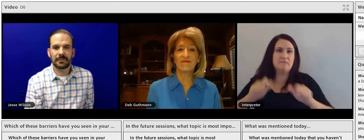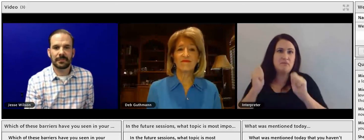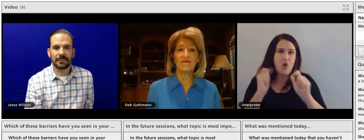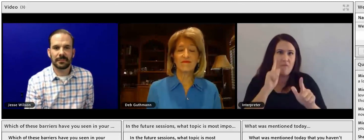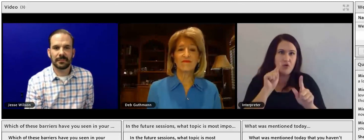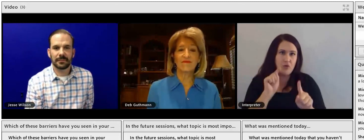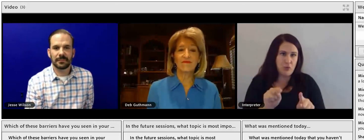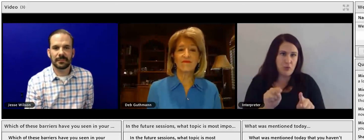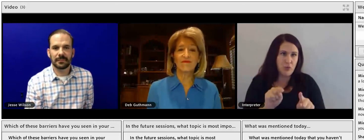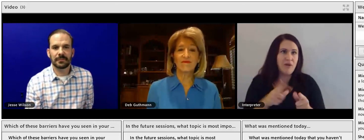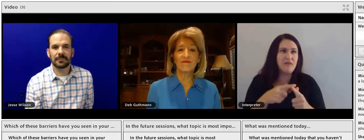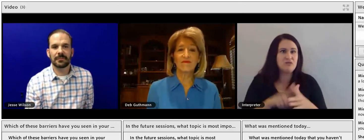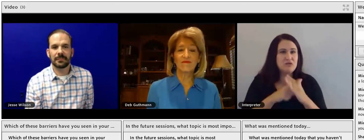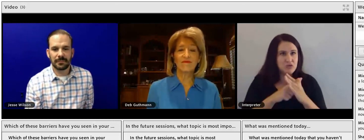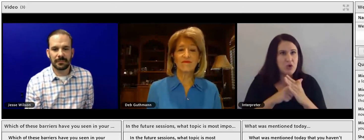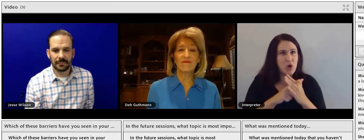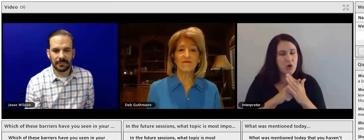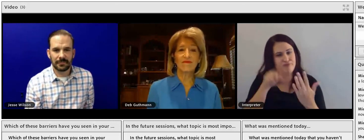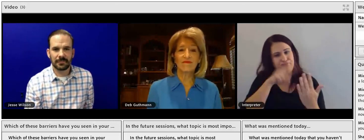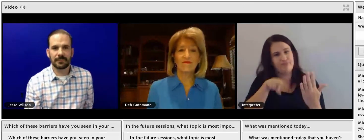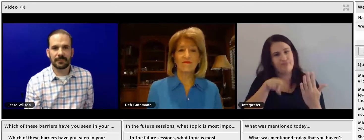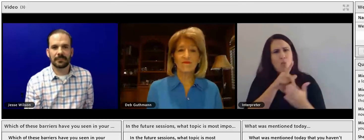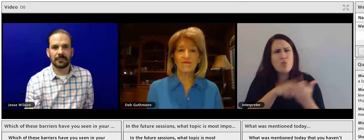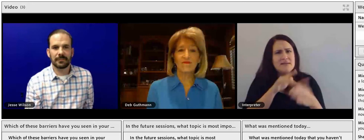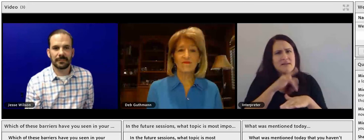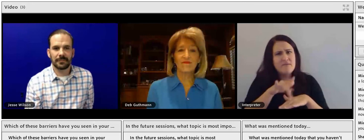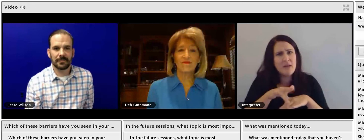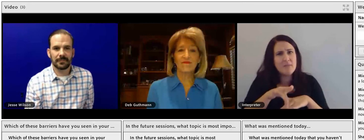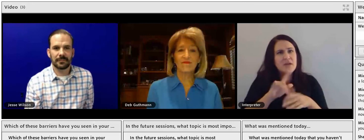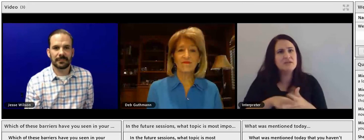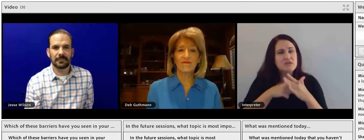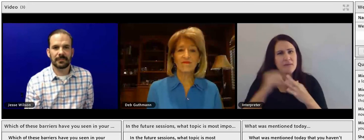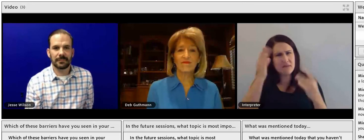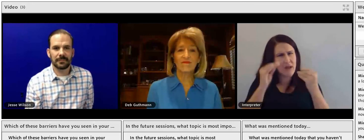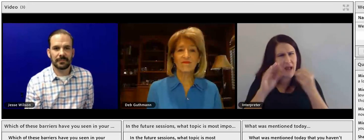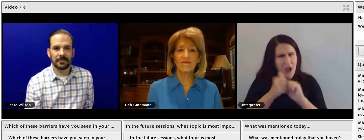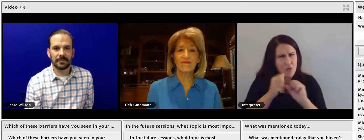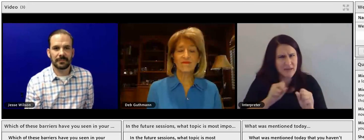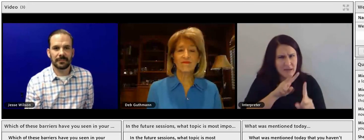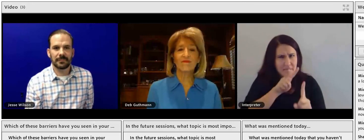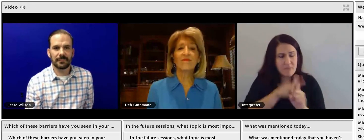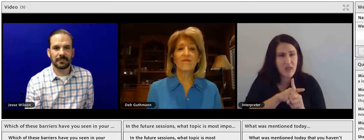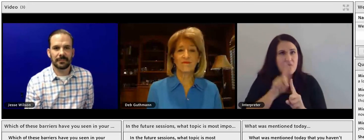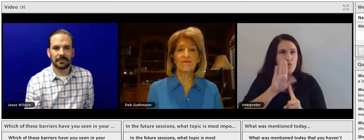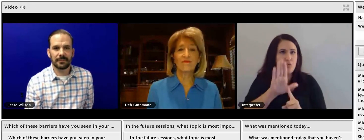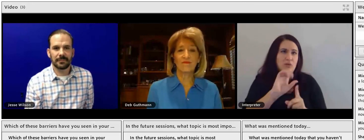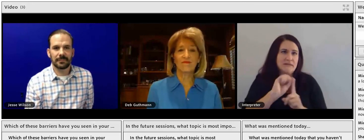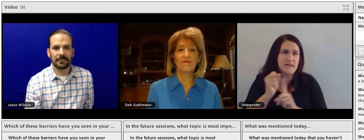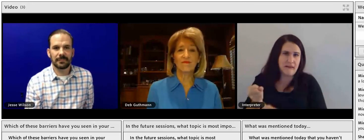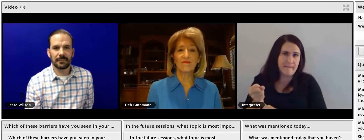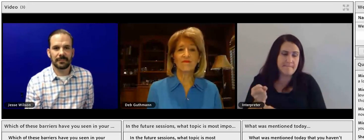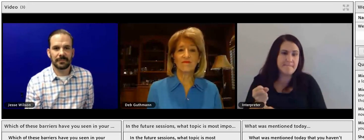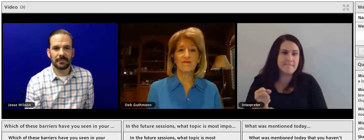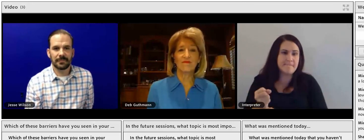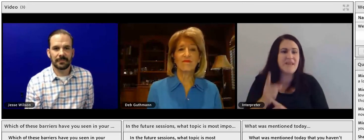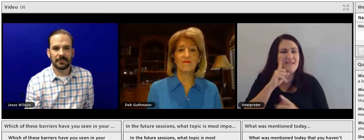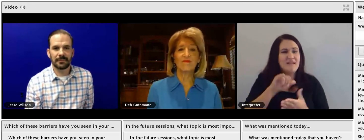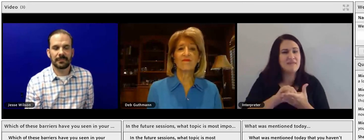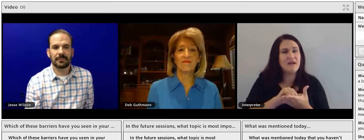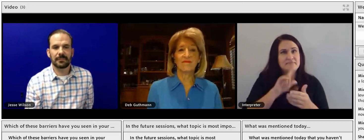can start looking over what is available and start thinking about how that can be applied in your setting, because I think that's